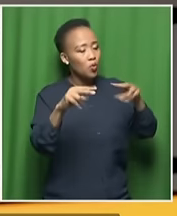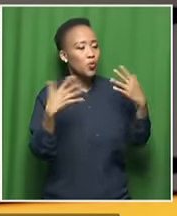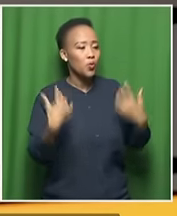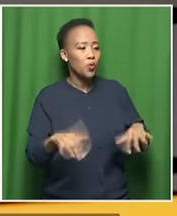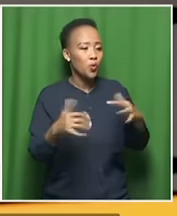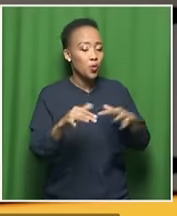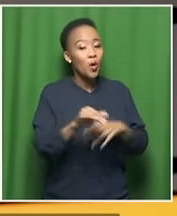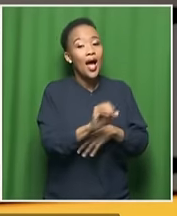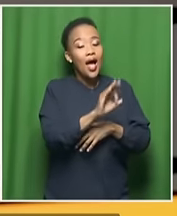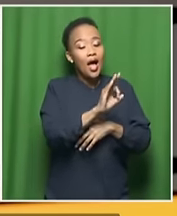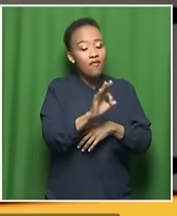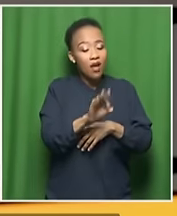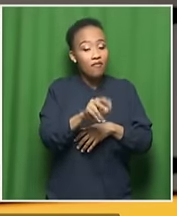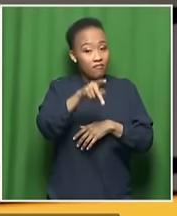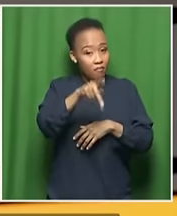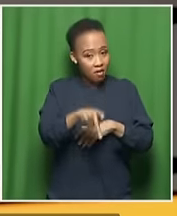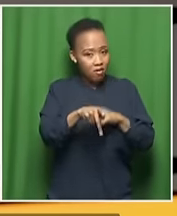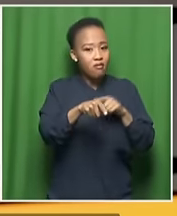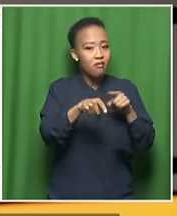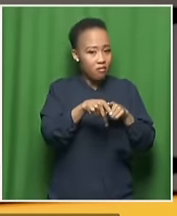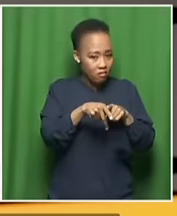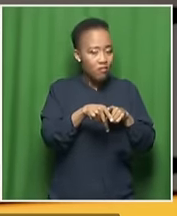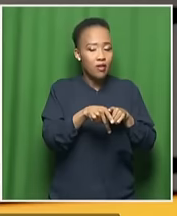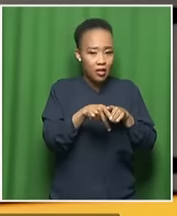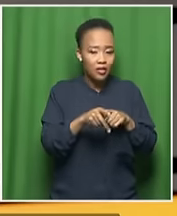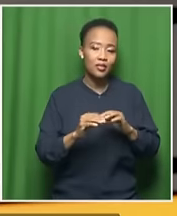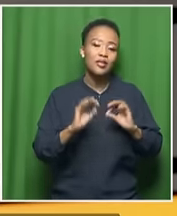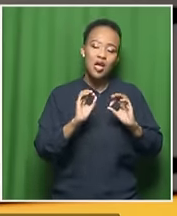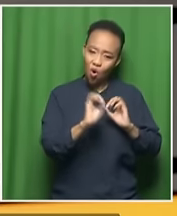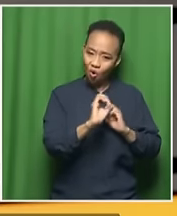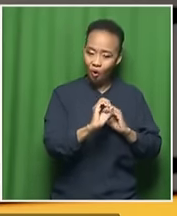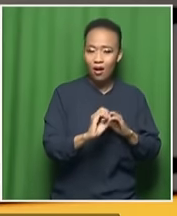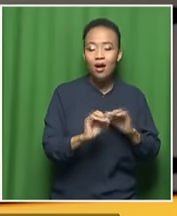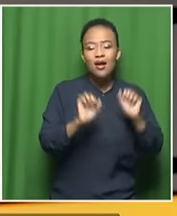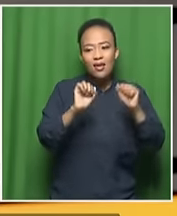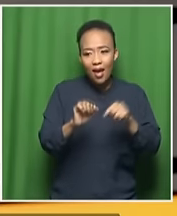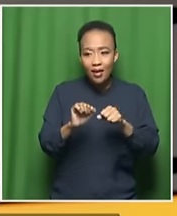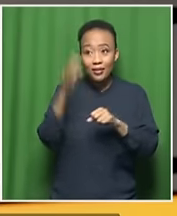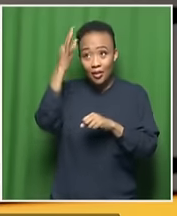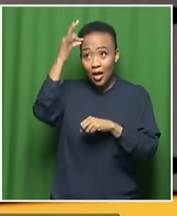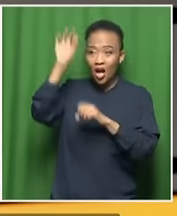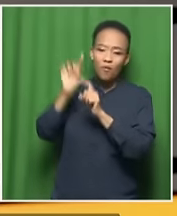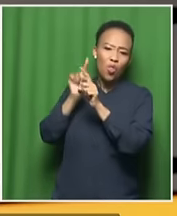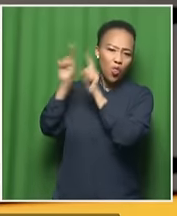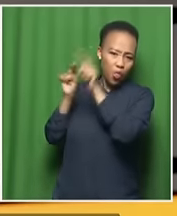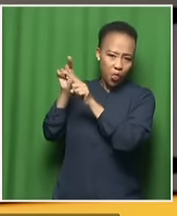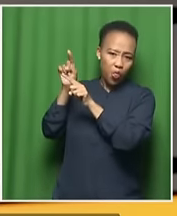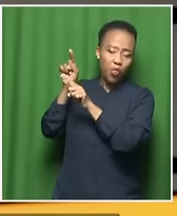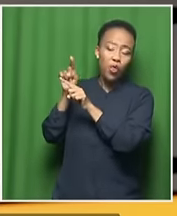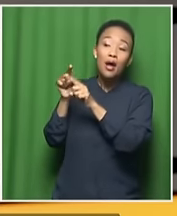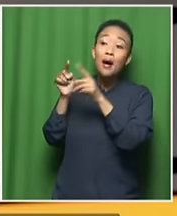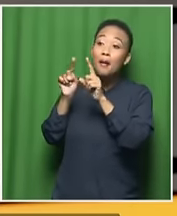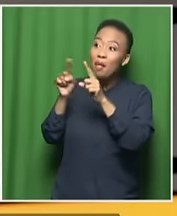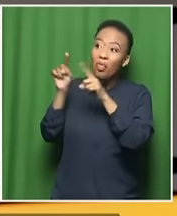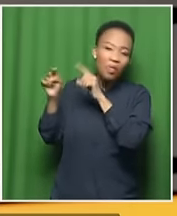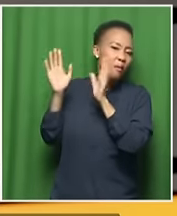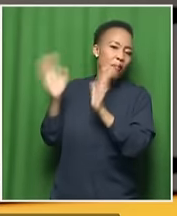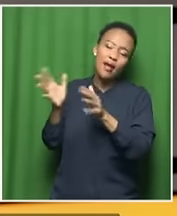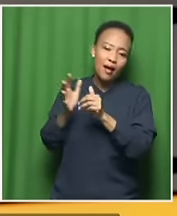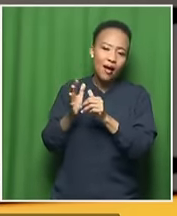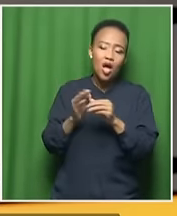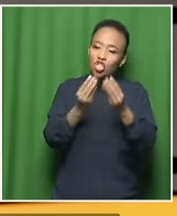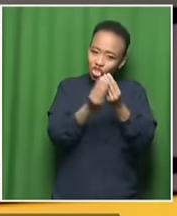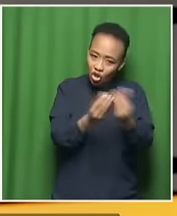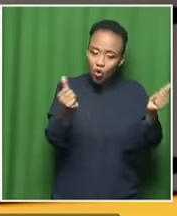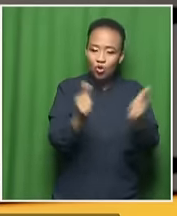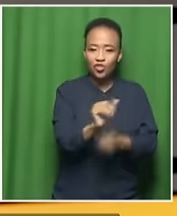forward. Yes, we are criticizing the government, but we're also coming forward with solutions. And I think that is what people want